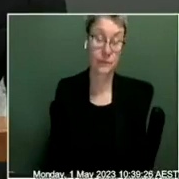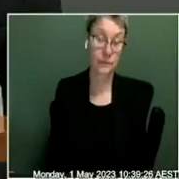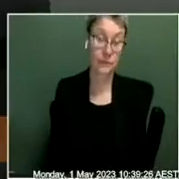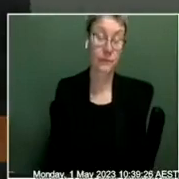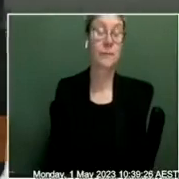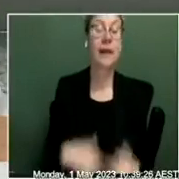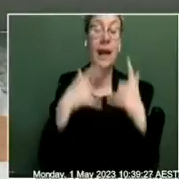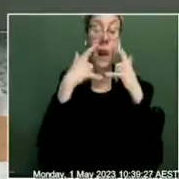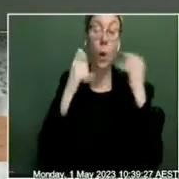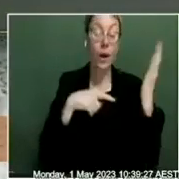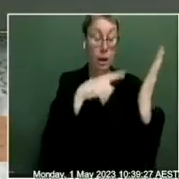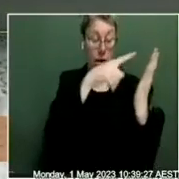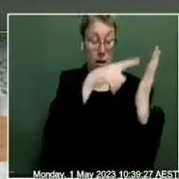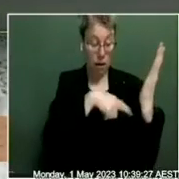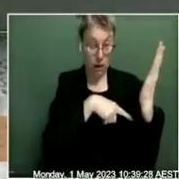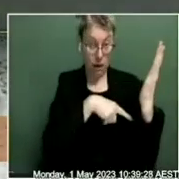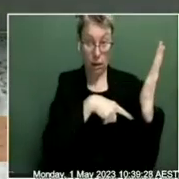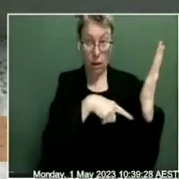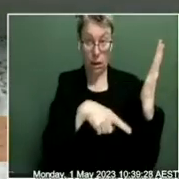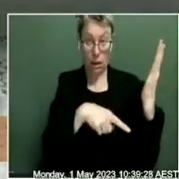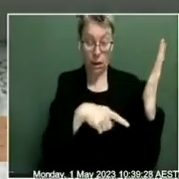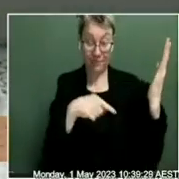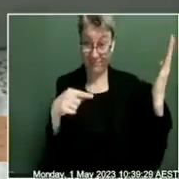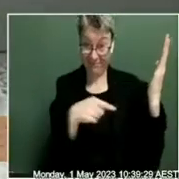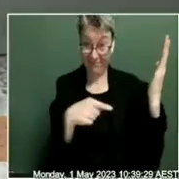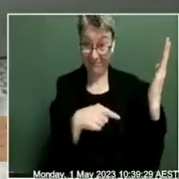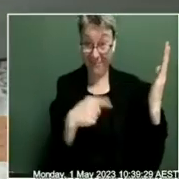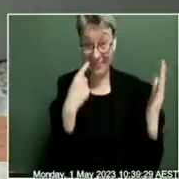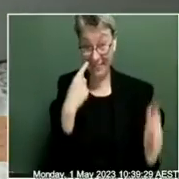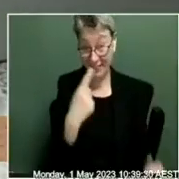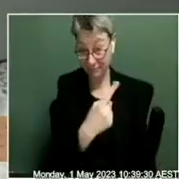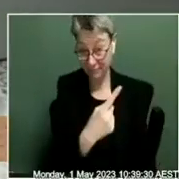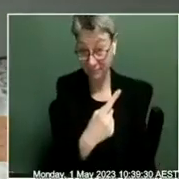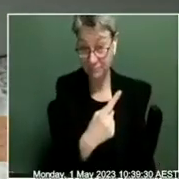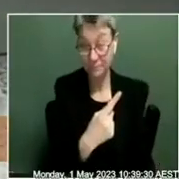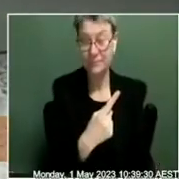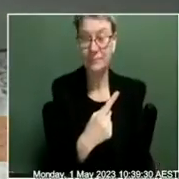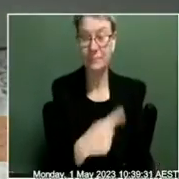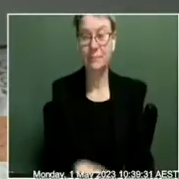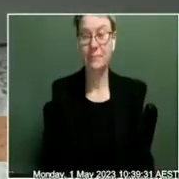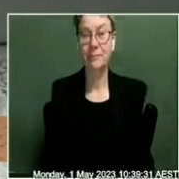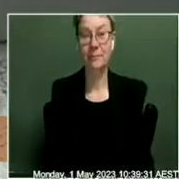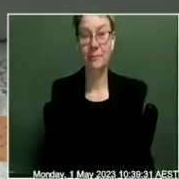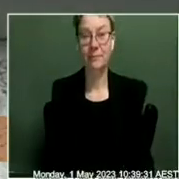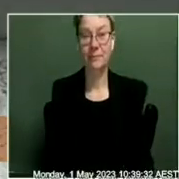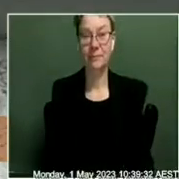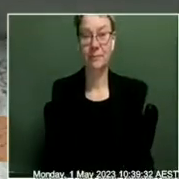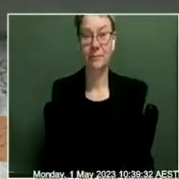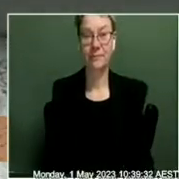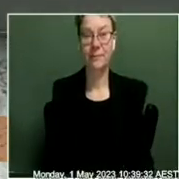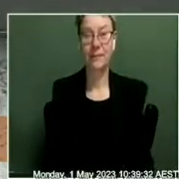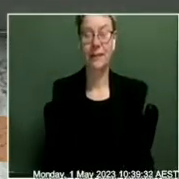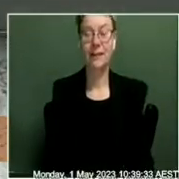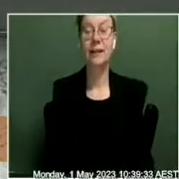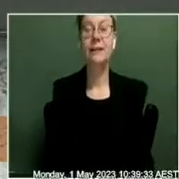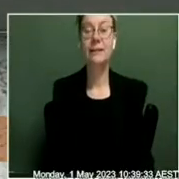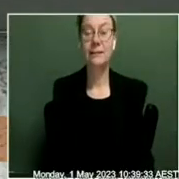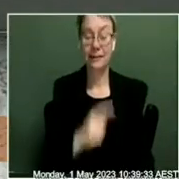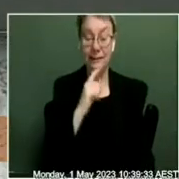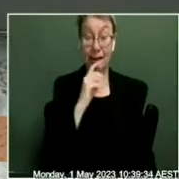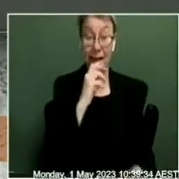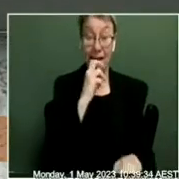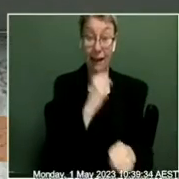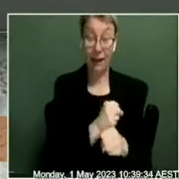I might just read it from here. The government acknowledges that adequate resourcing is a key factor in the successful implementation of